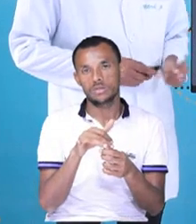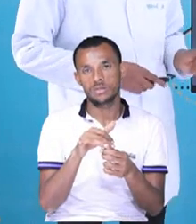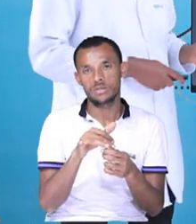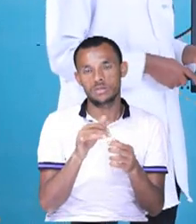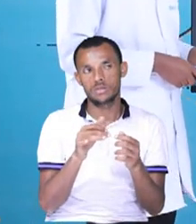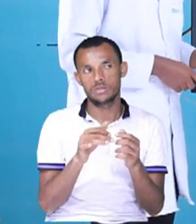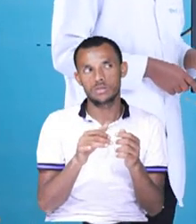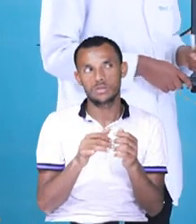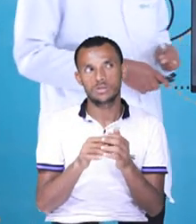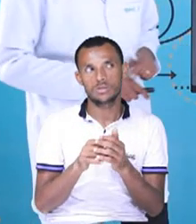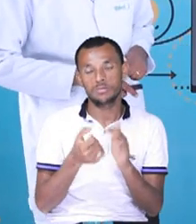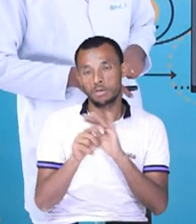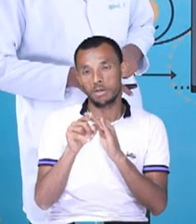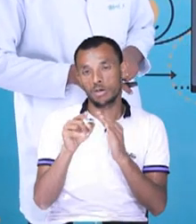reactions.